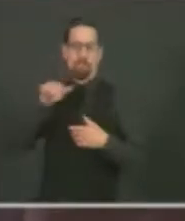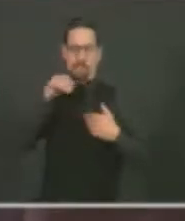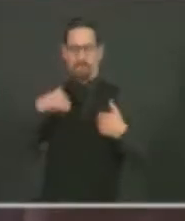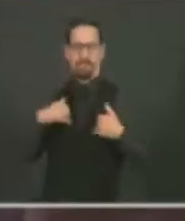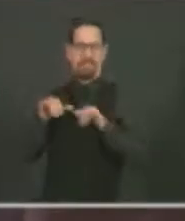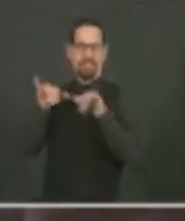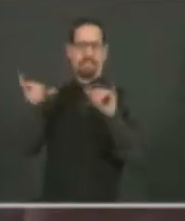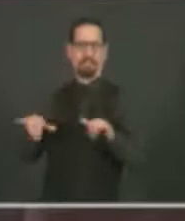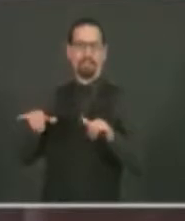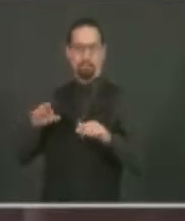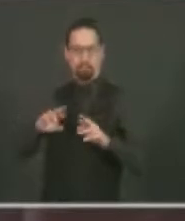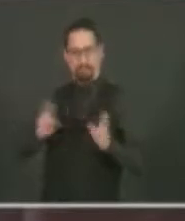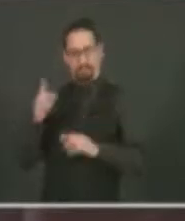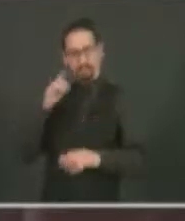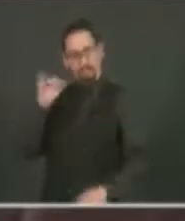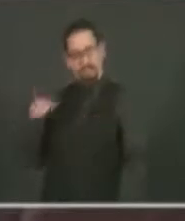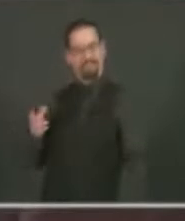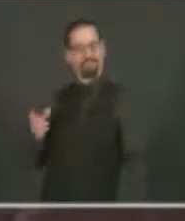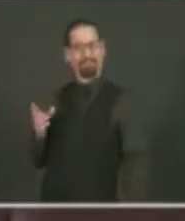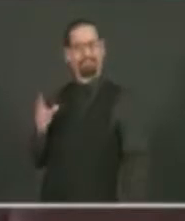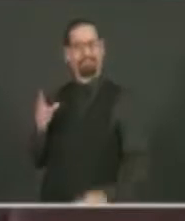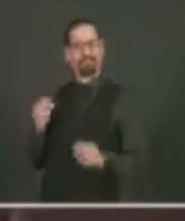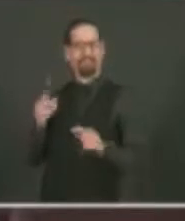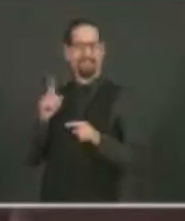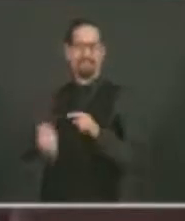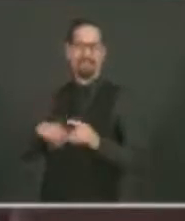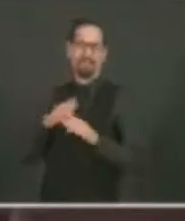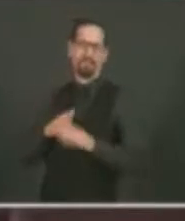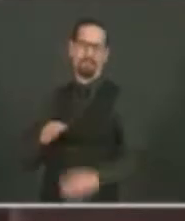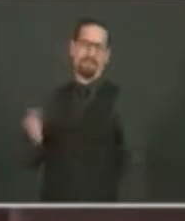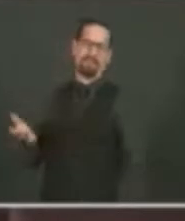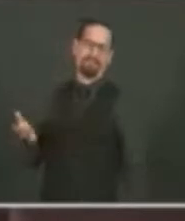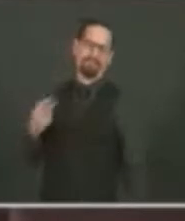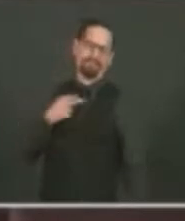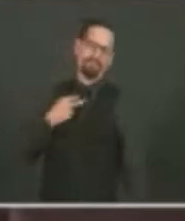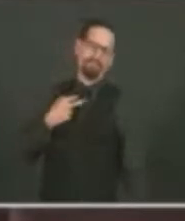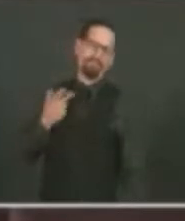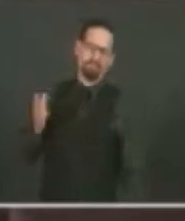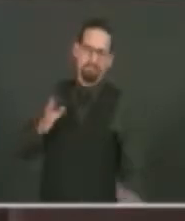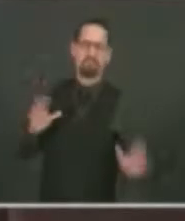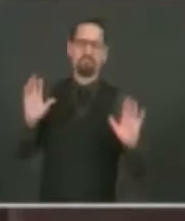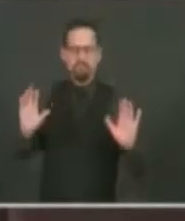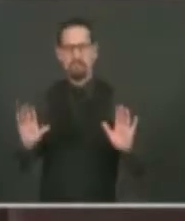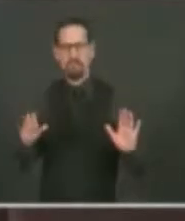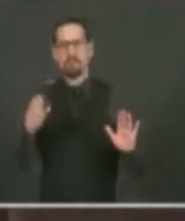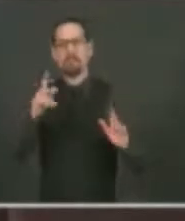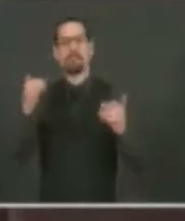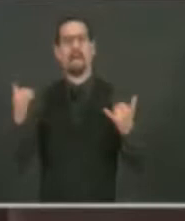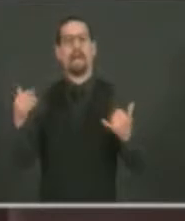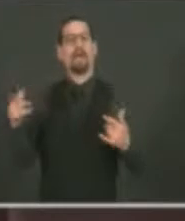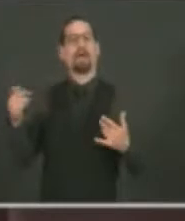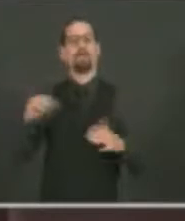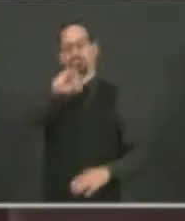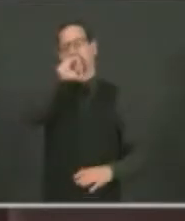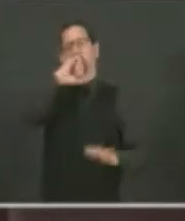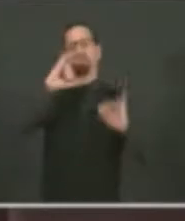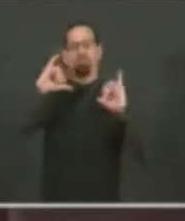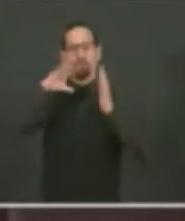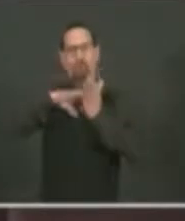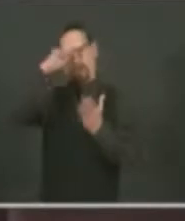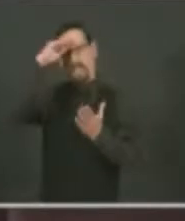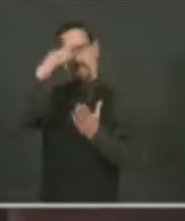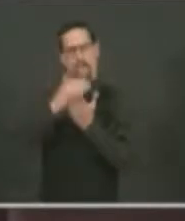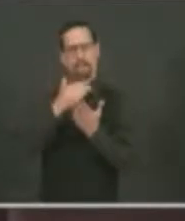of time to prevent it. So they're doing a good job now, PC is, and